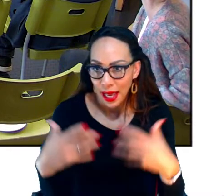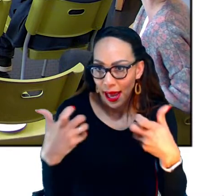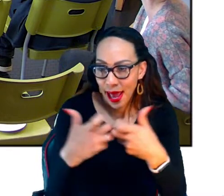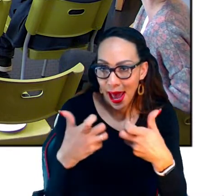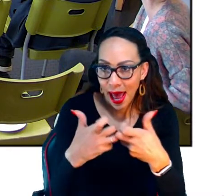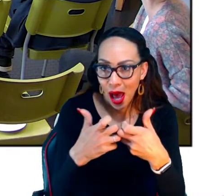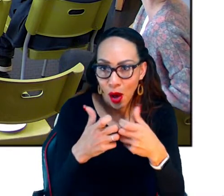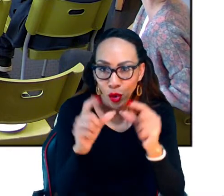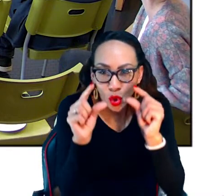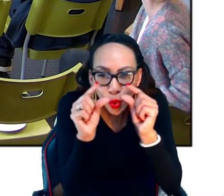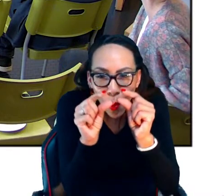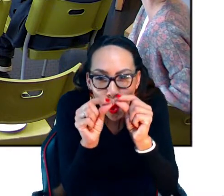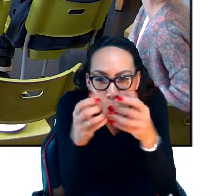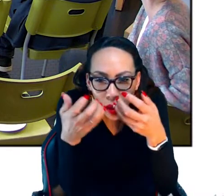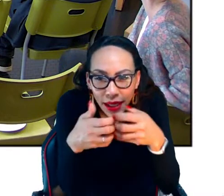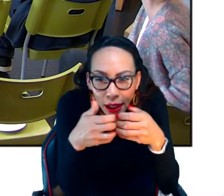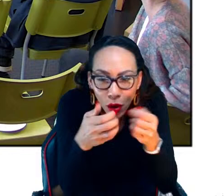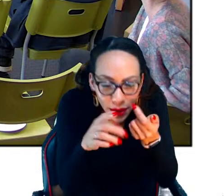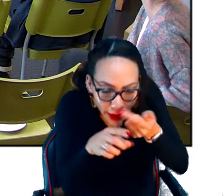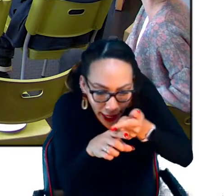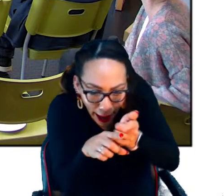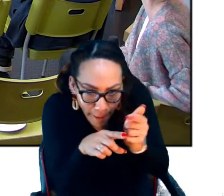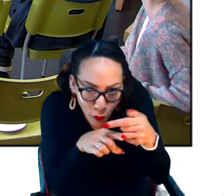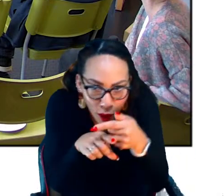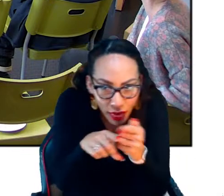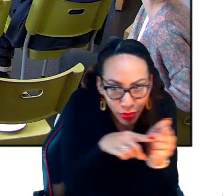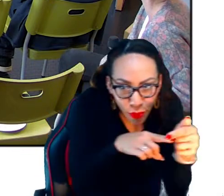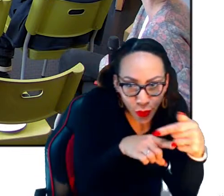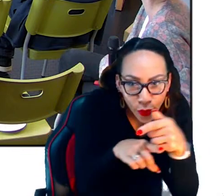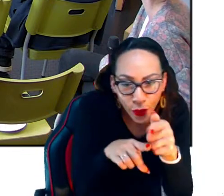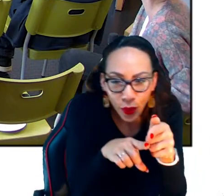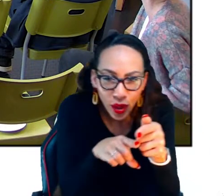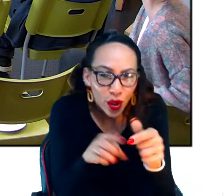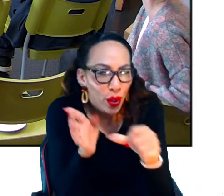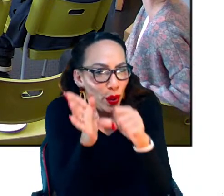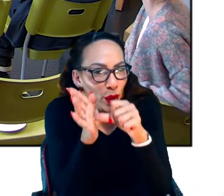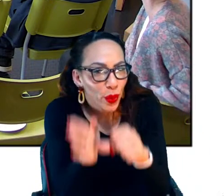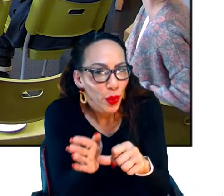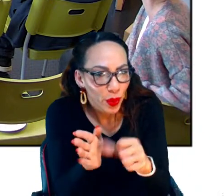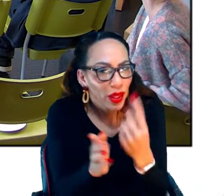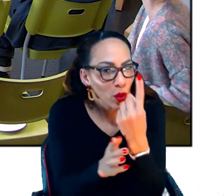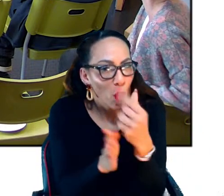technology. So I think that's one of the issues.